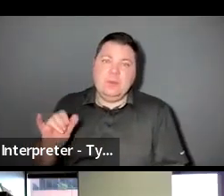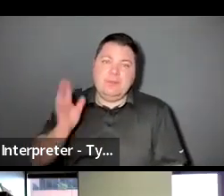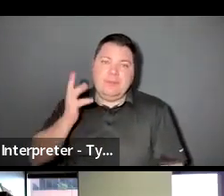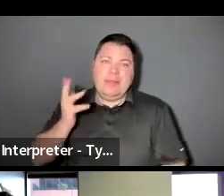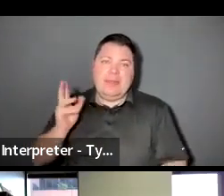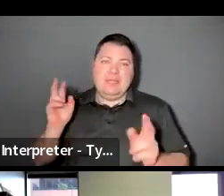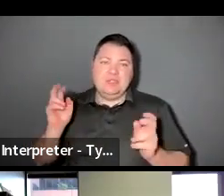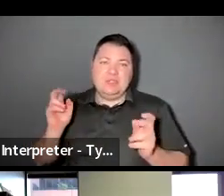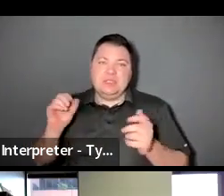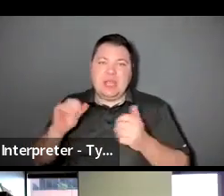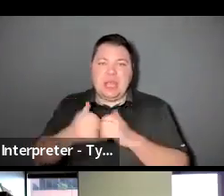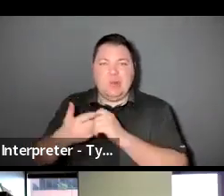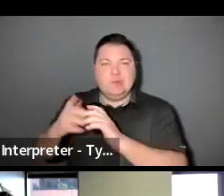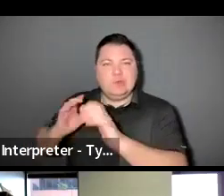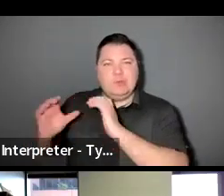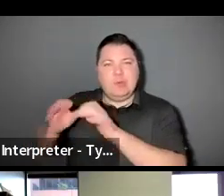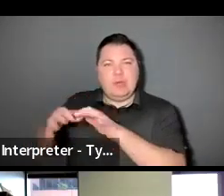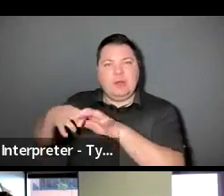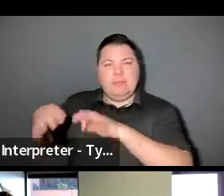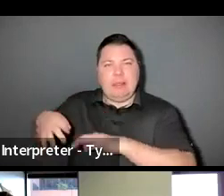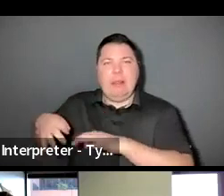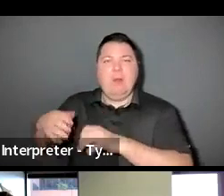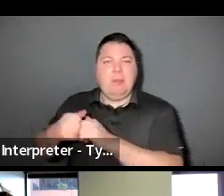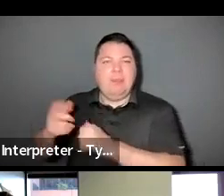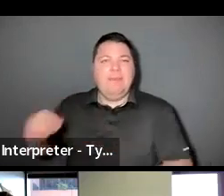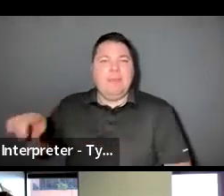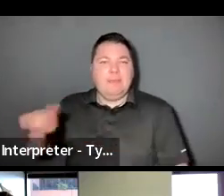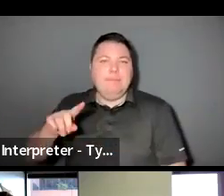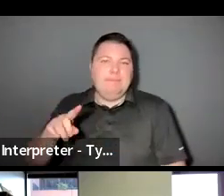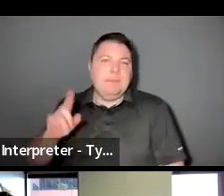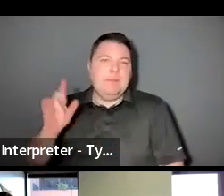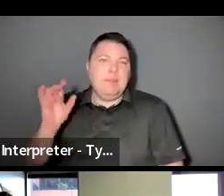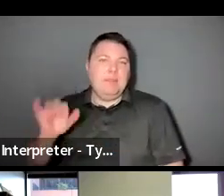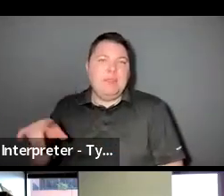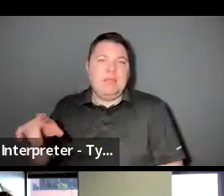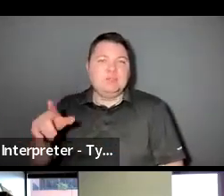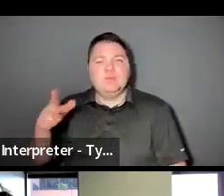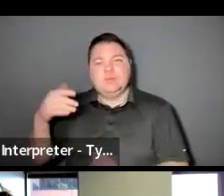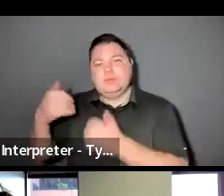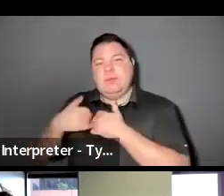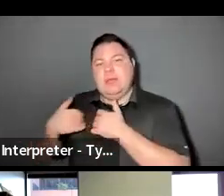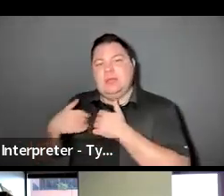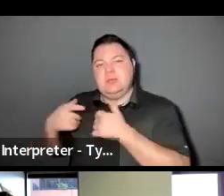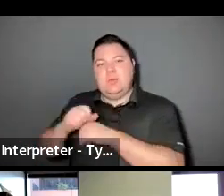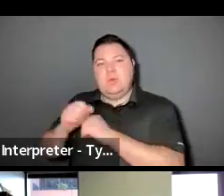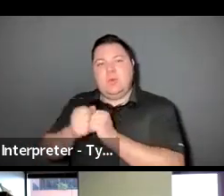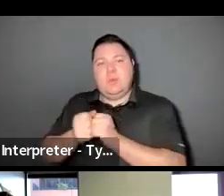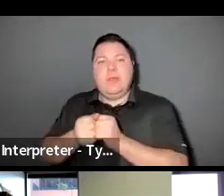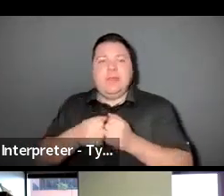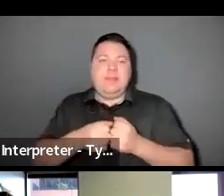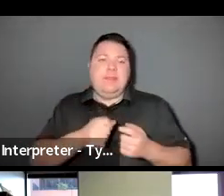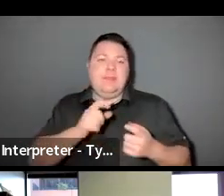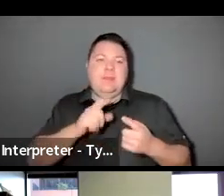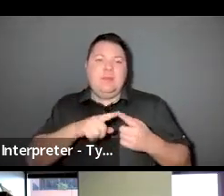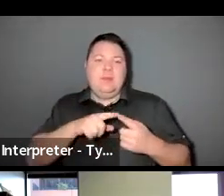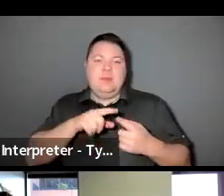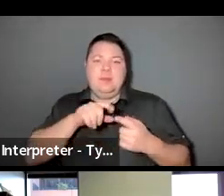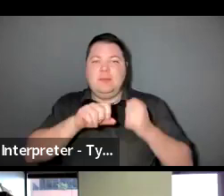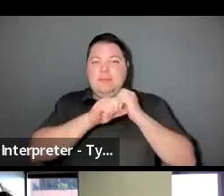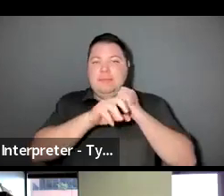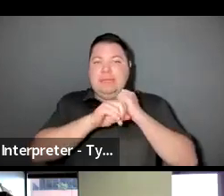be articulated and messaged. So she has been tasked with working directly with the media relative to